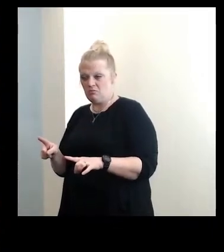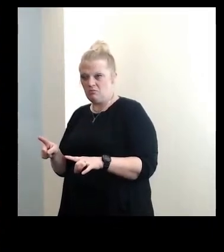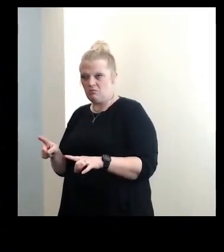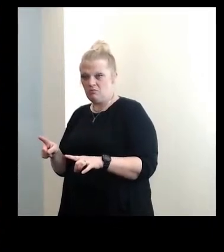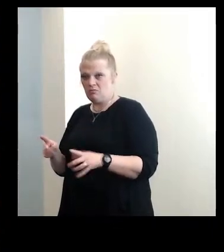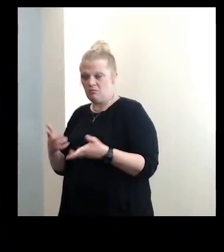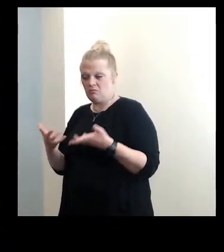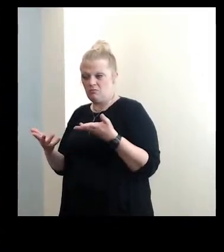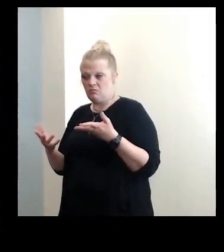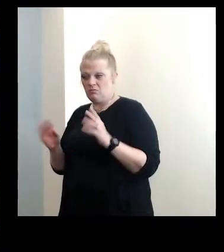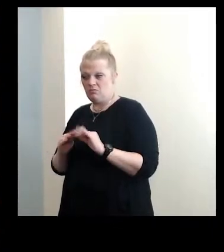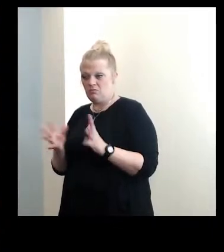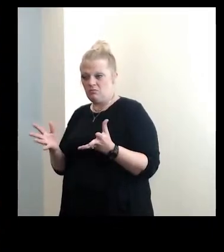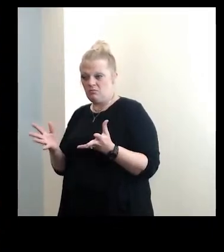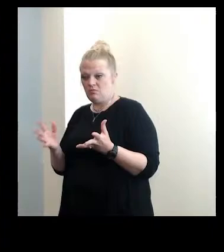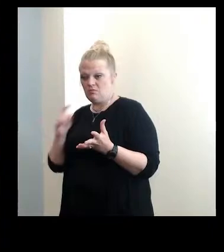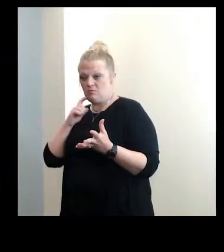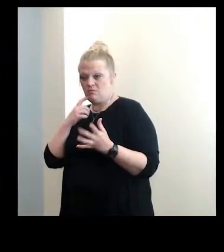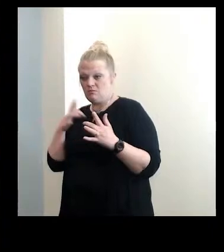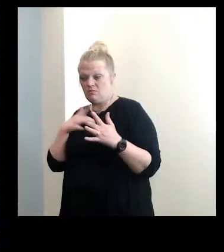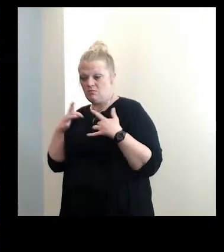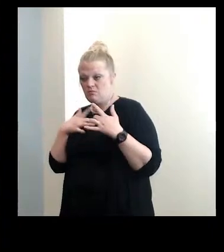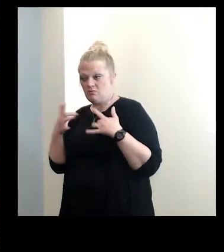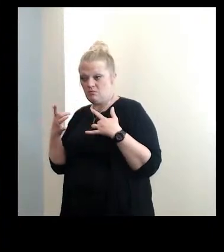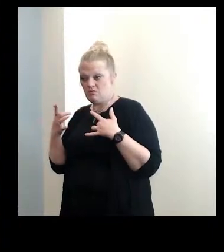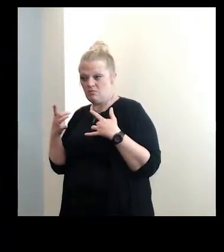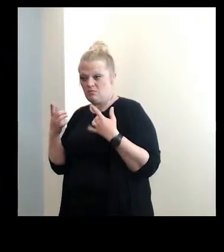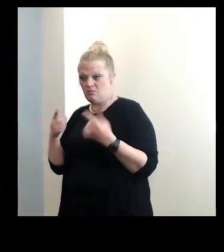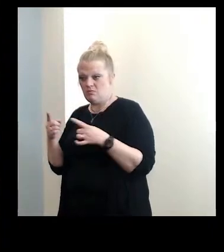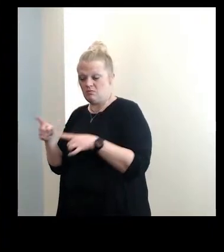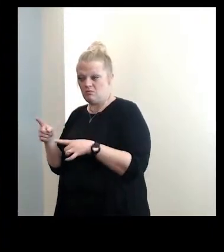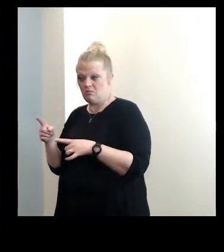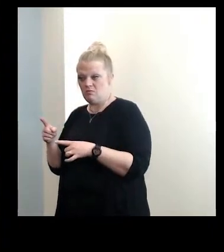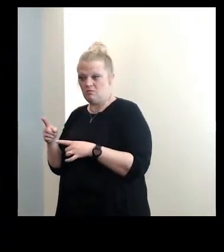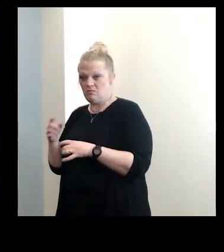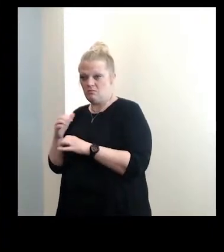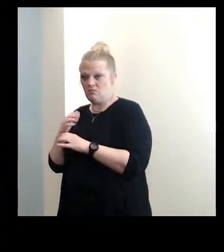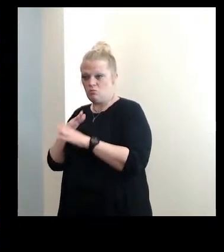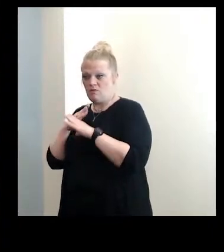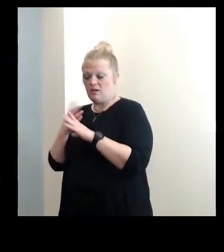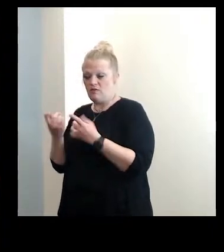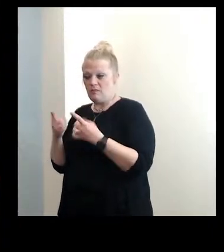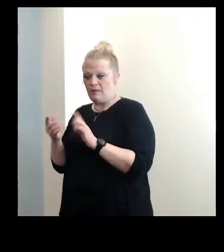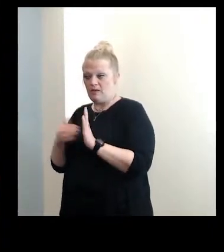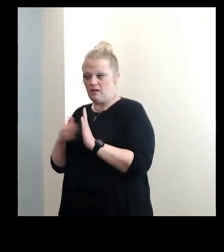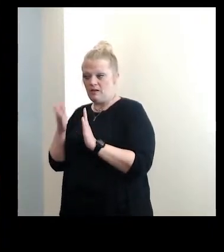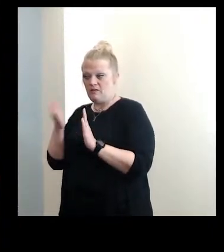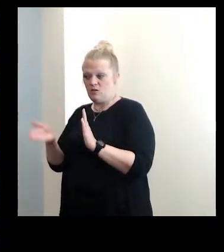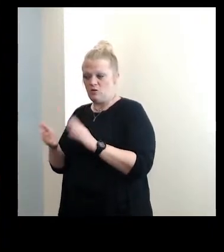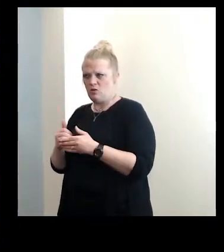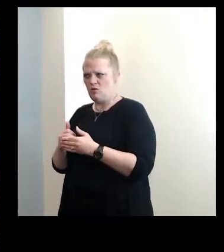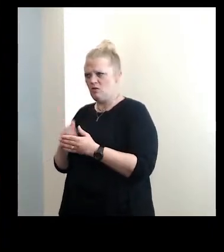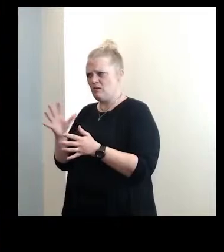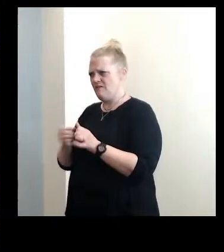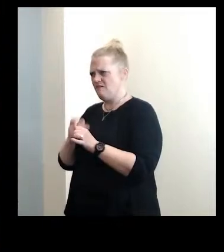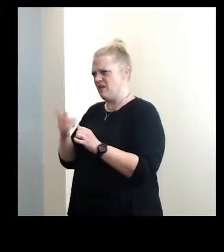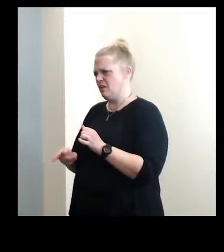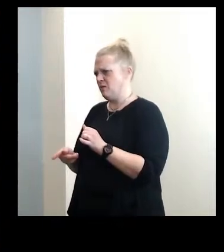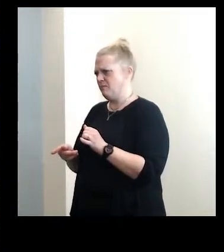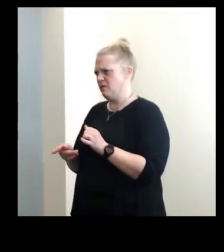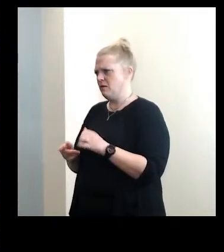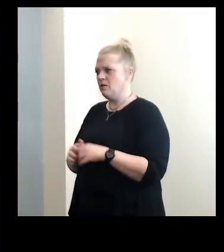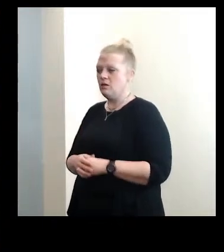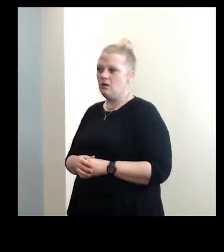that's obviously a source of very serious concern, what's going to be done to prevent this happening in the future. And just to follow up on my last question,